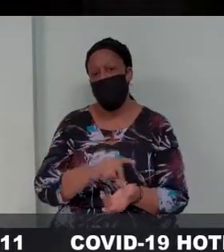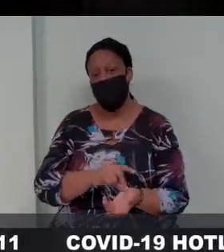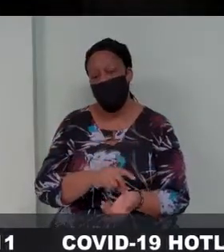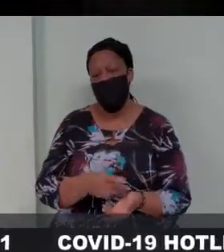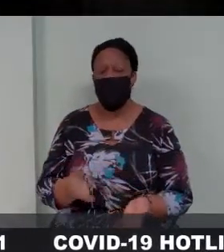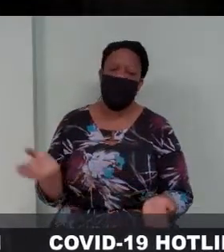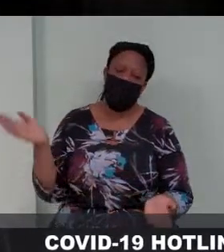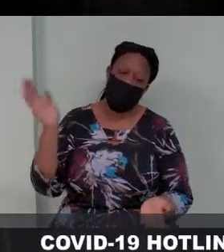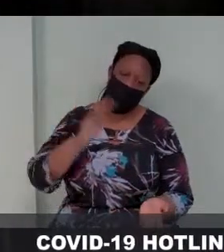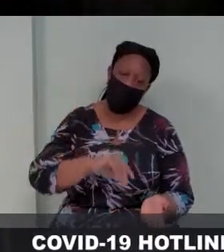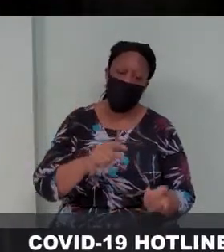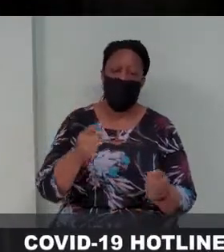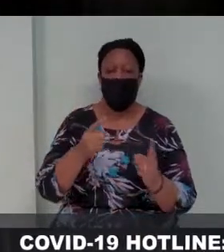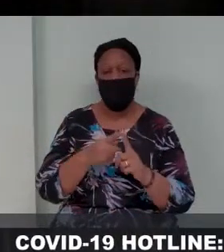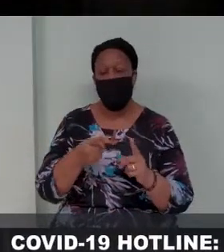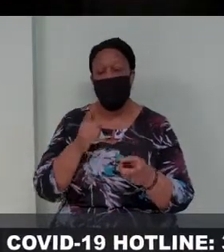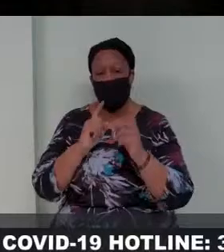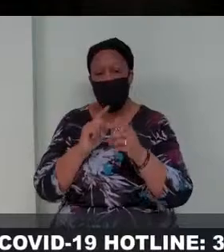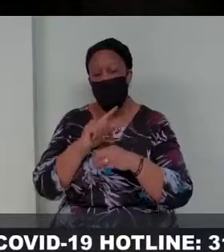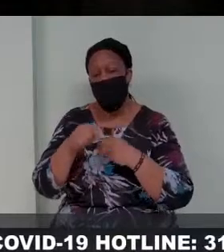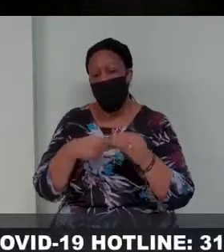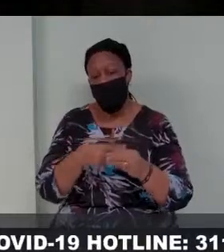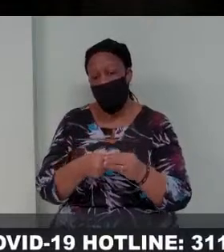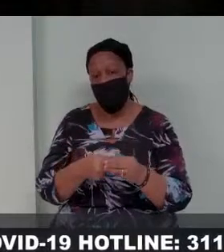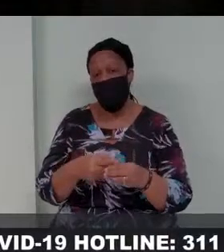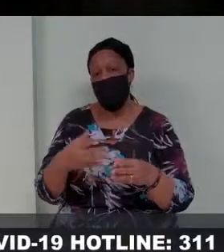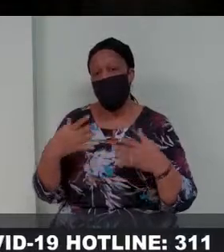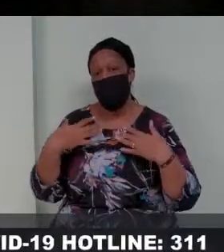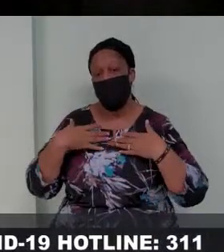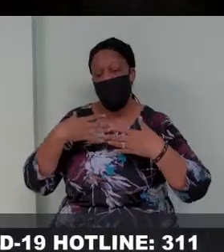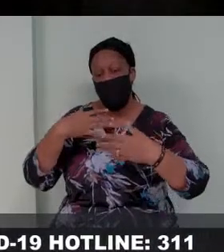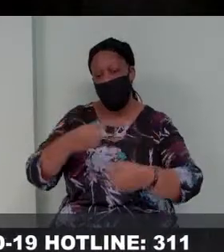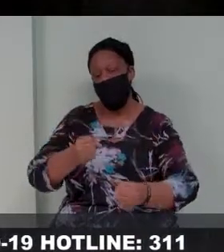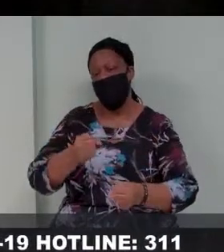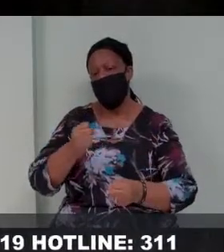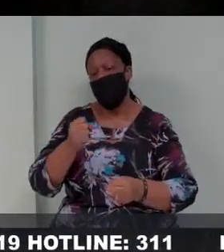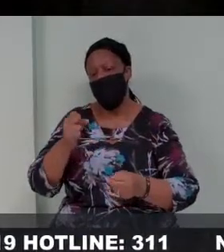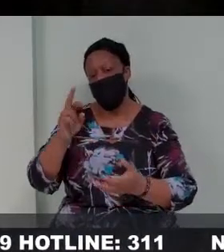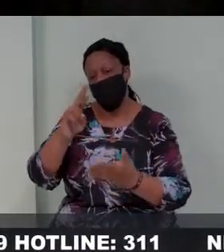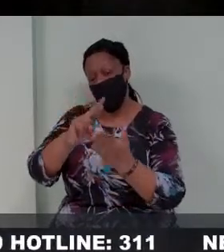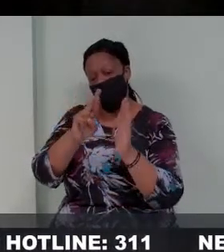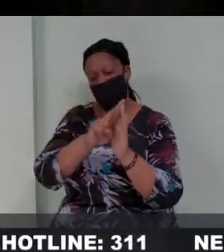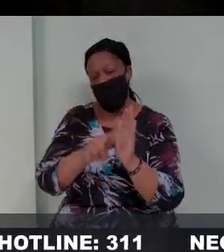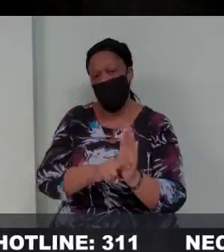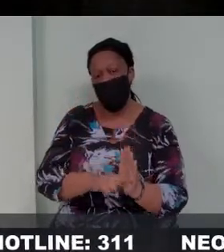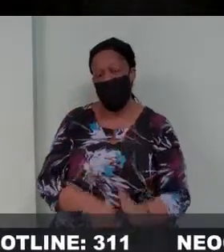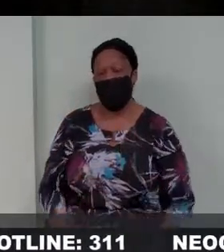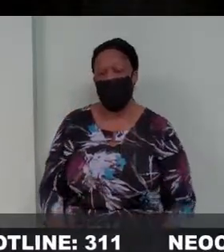us with the Health Emergency Operations Center Situation Report.